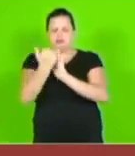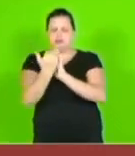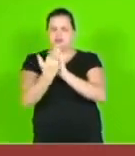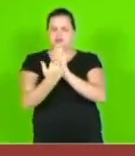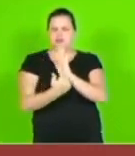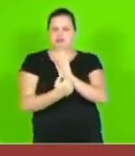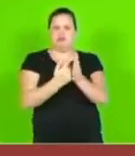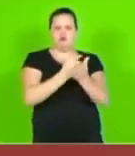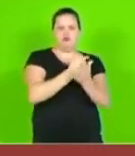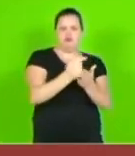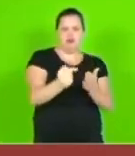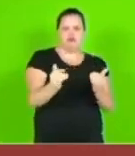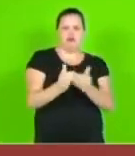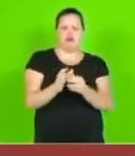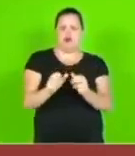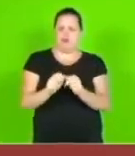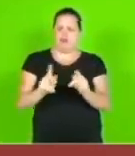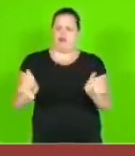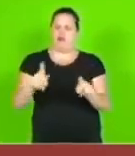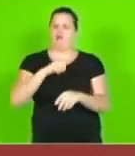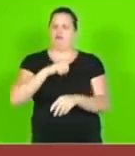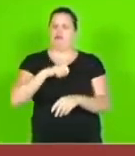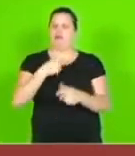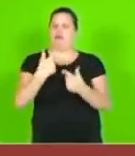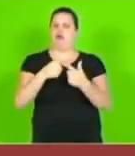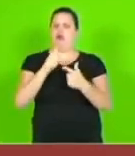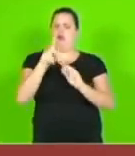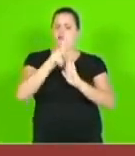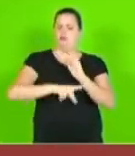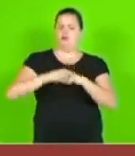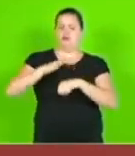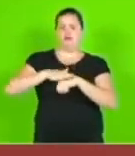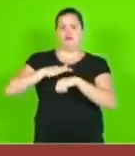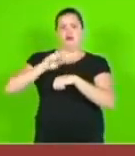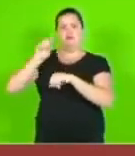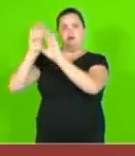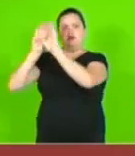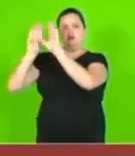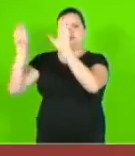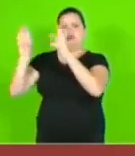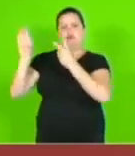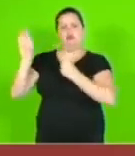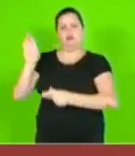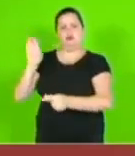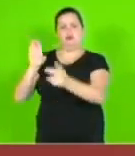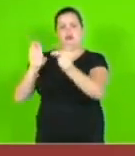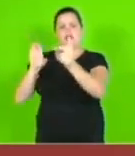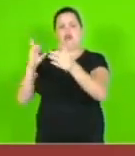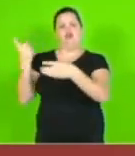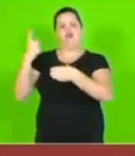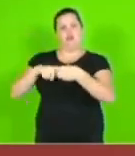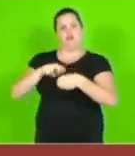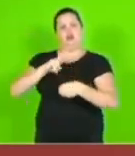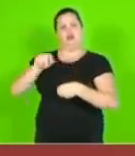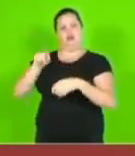sequence ever from Genesis to Revelation. The prophecy does not